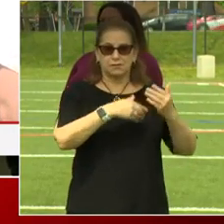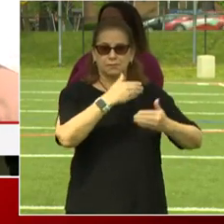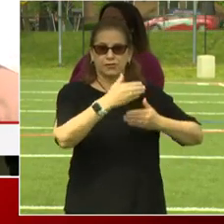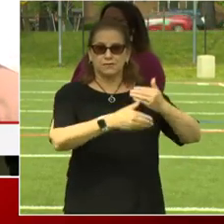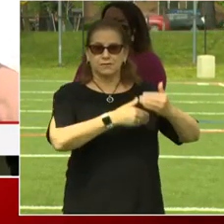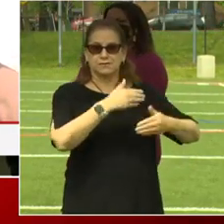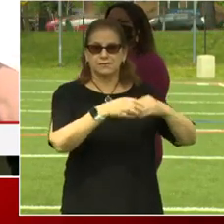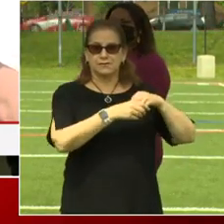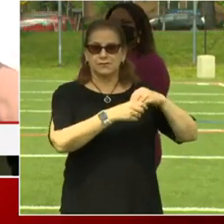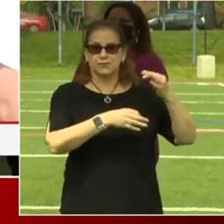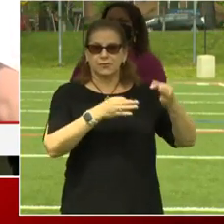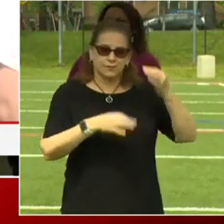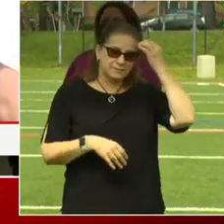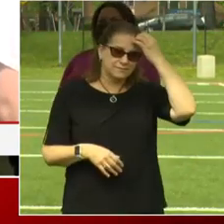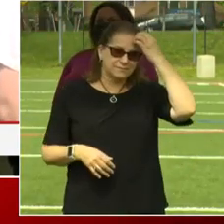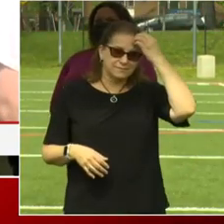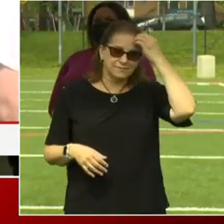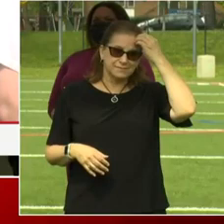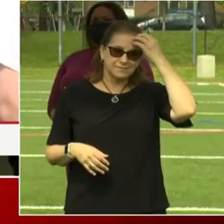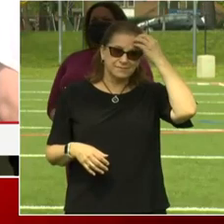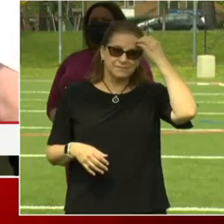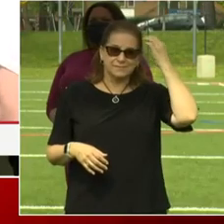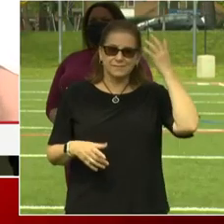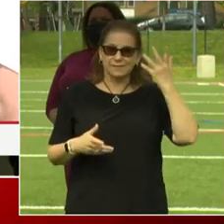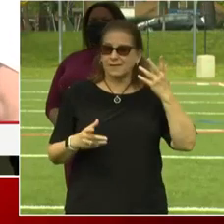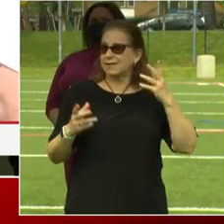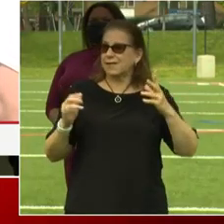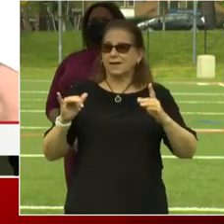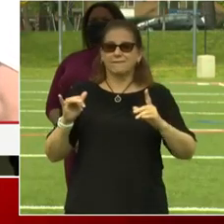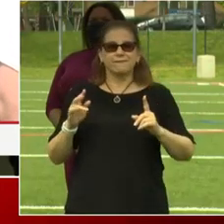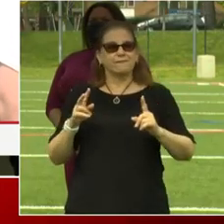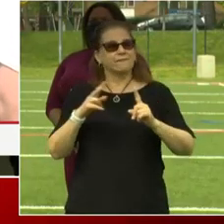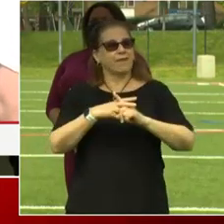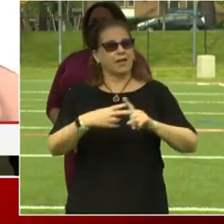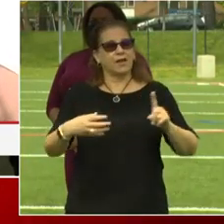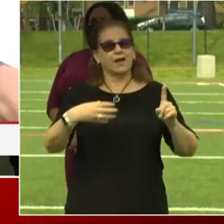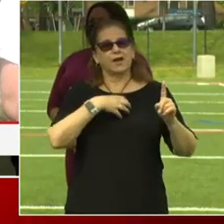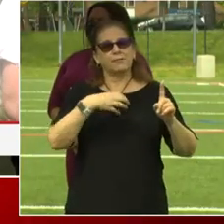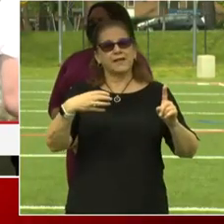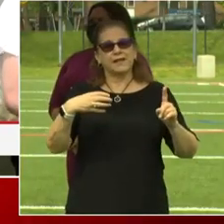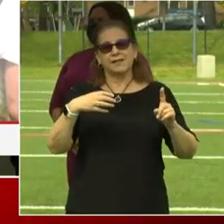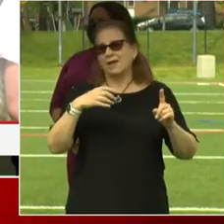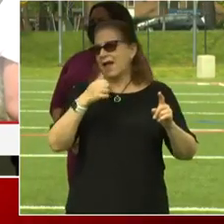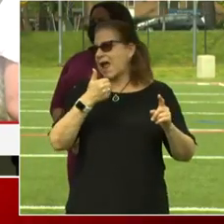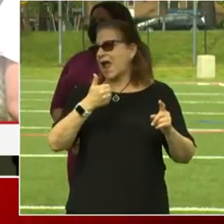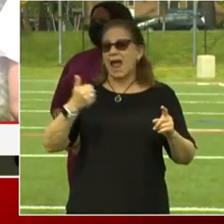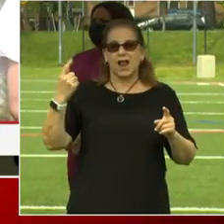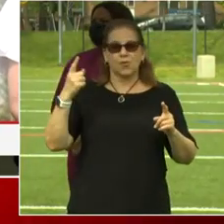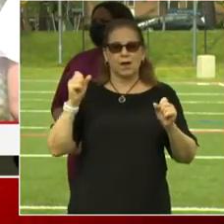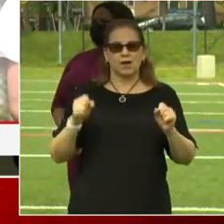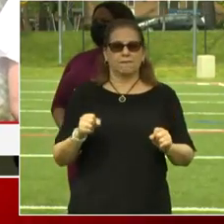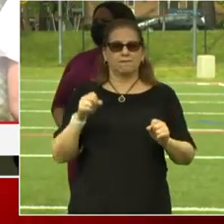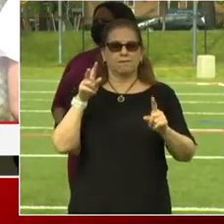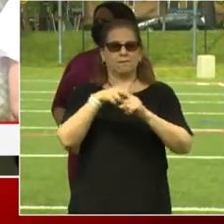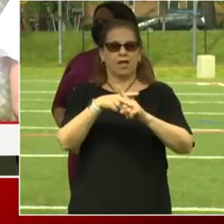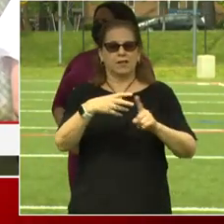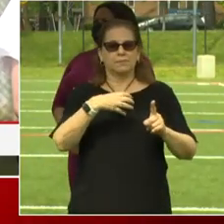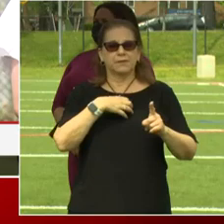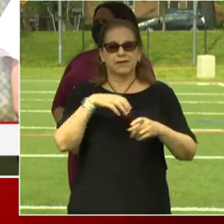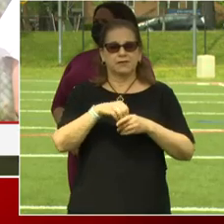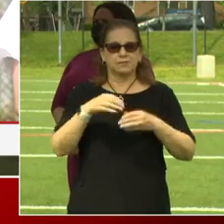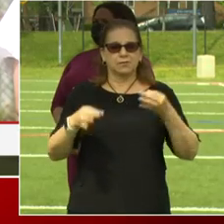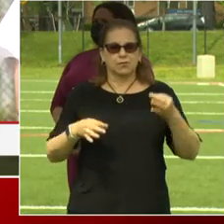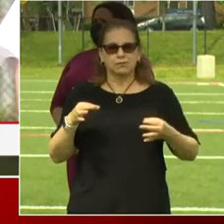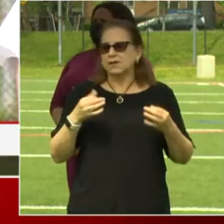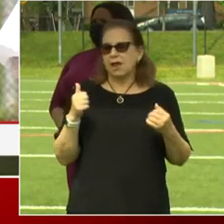able to file an appeal, that's a matter of almost anybody can file a matter in the courts. Excuse me,